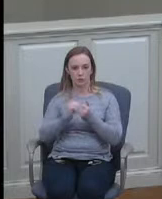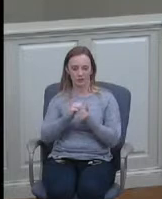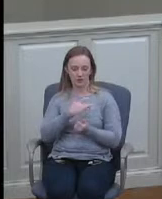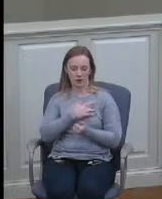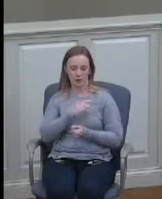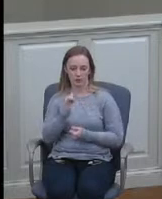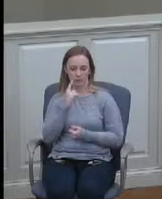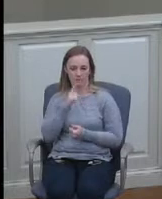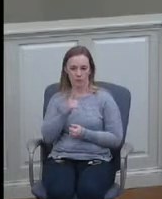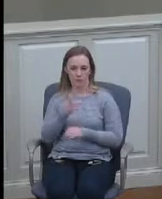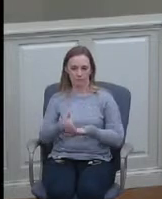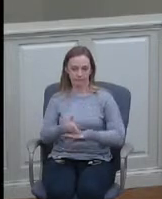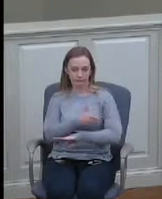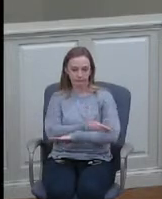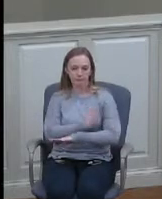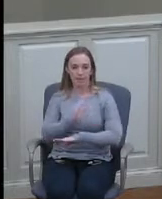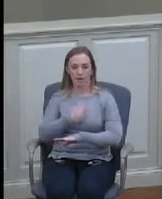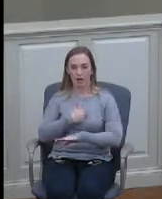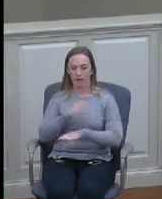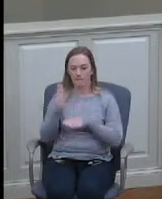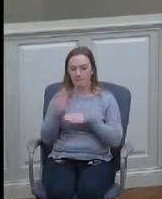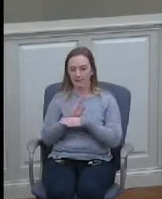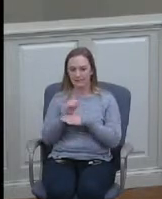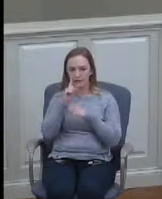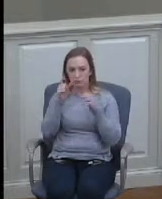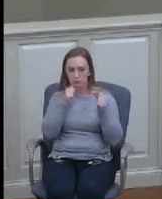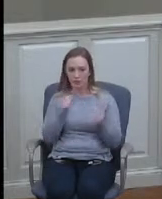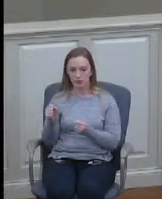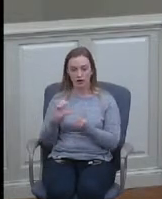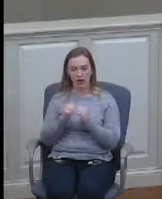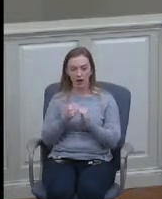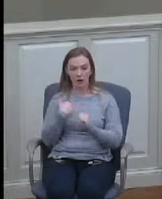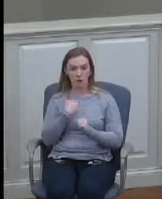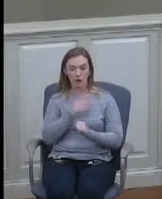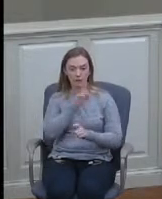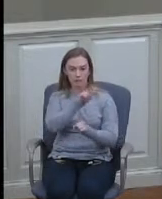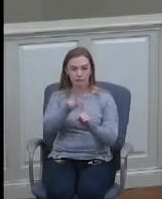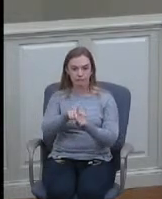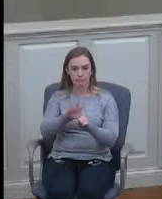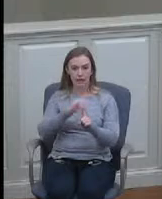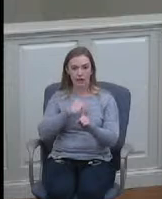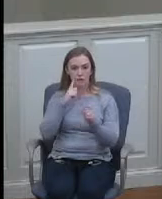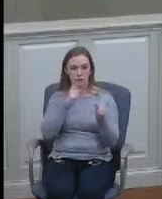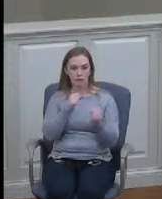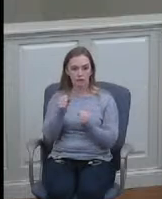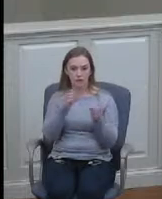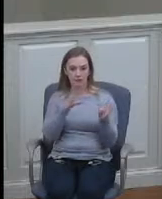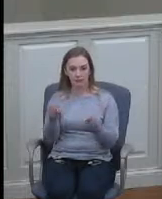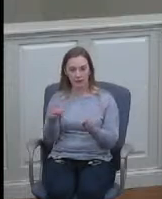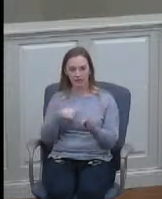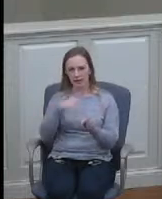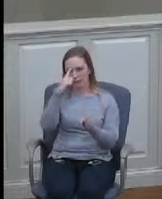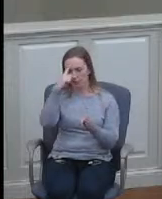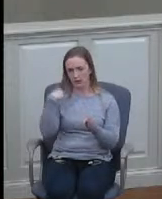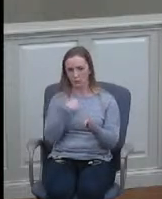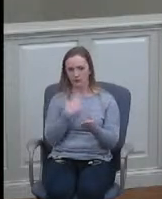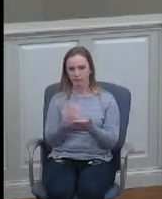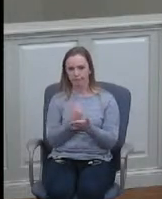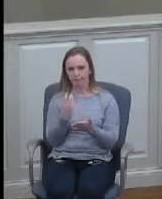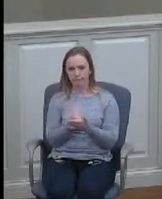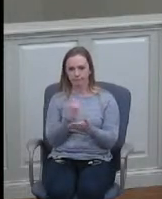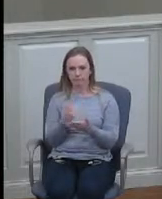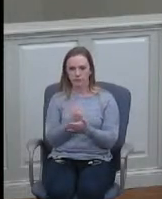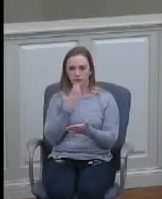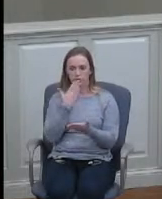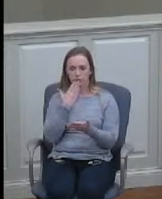up our business strategies and how we're actually going to implement our strategic plan. So I think we're taking advantage of a lot of good